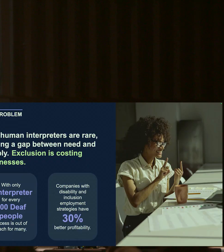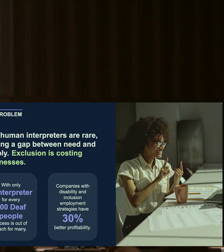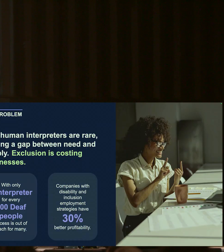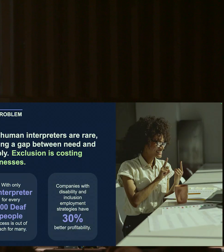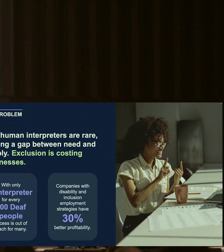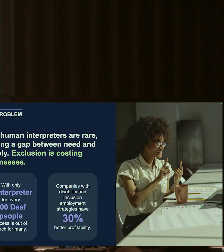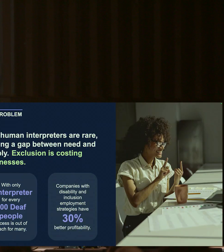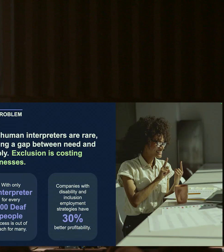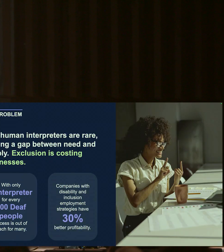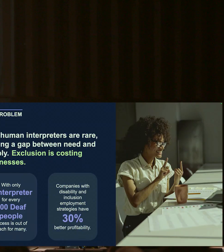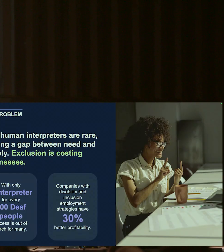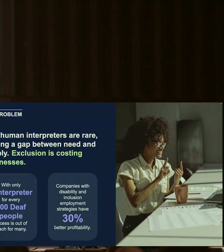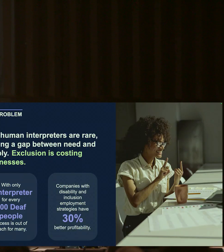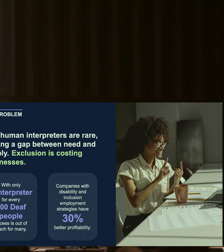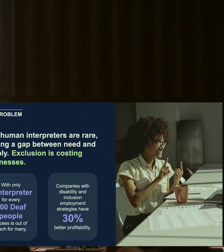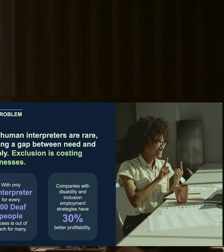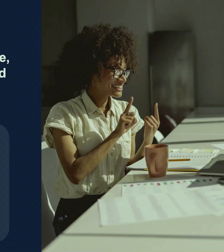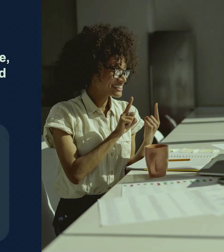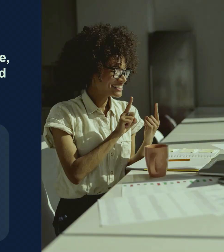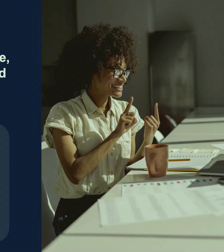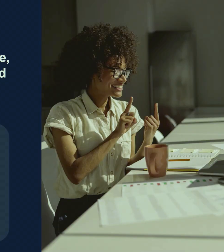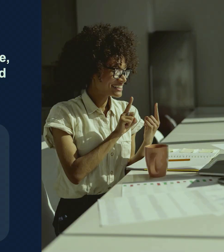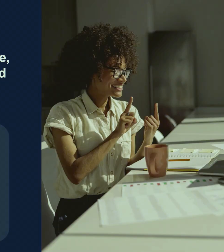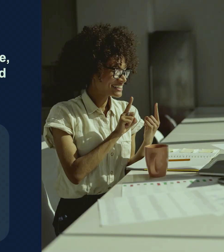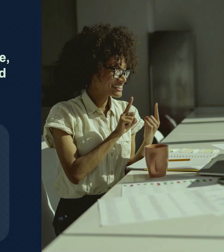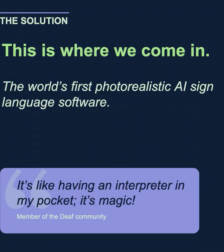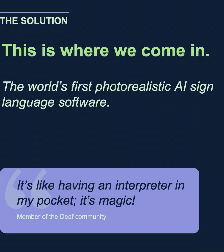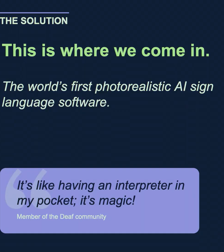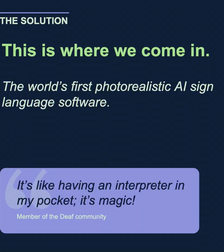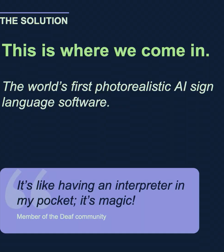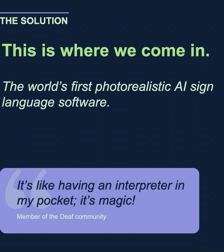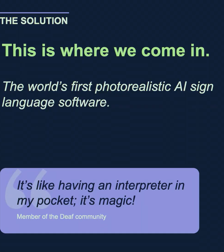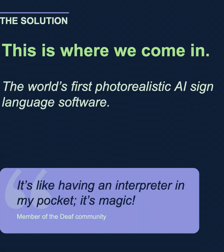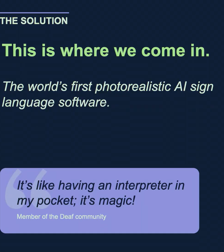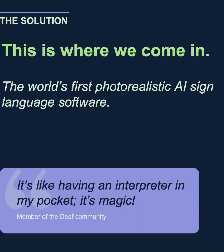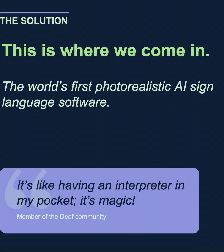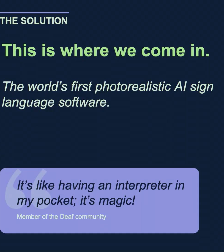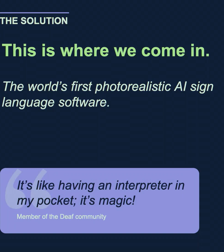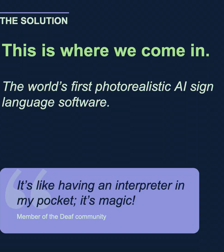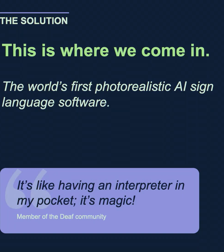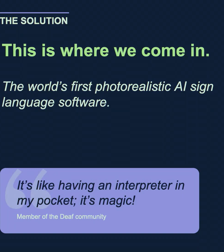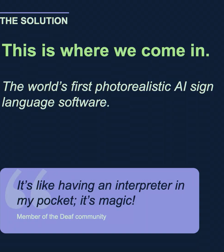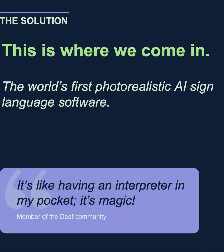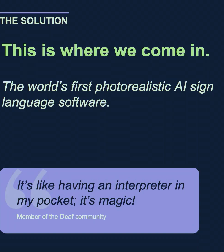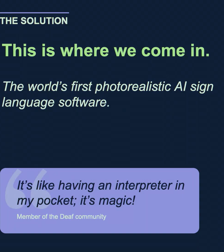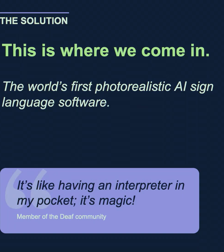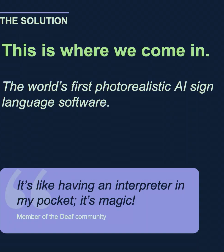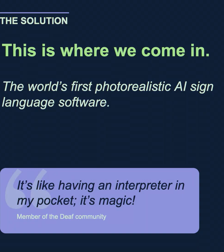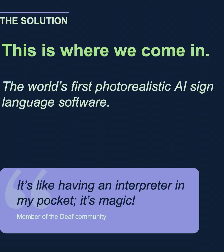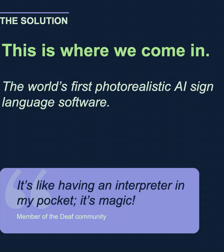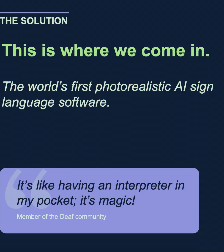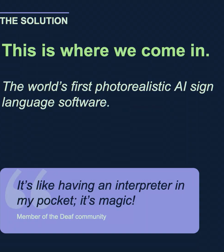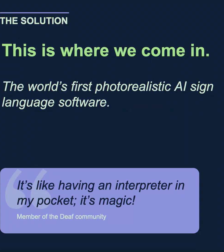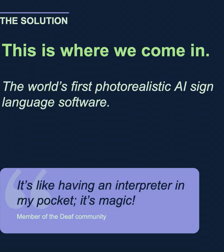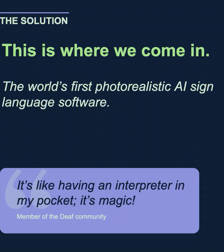be interpretable. So we want to fill the gap and free up the interpreters to do the important things like go to court cases,